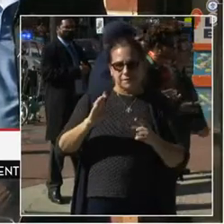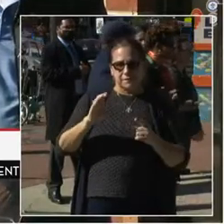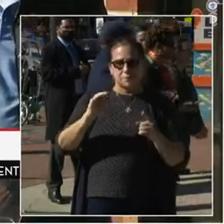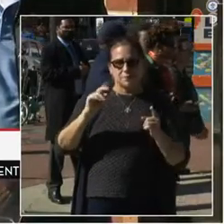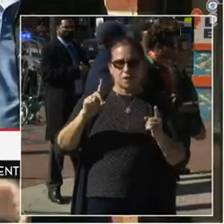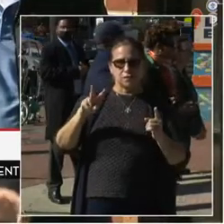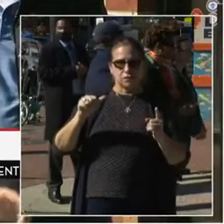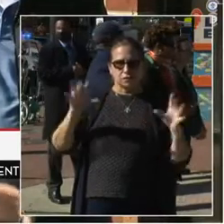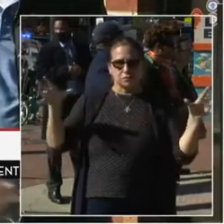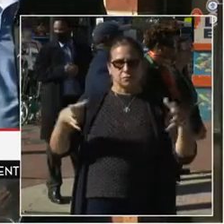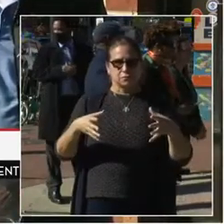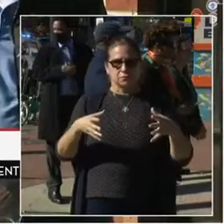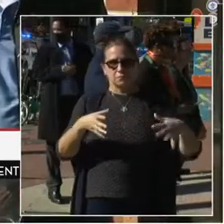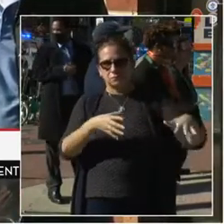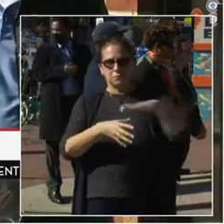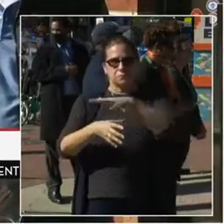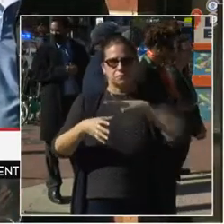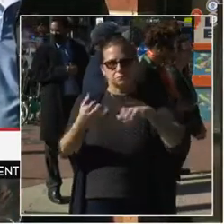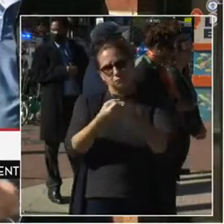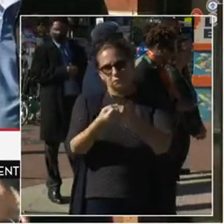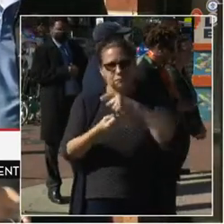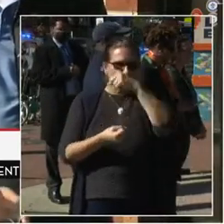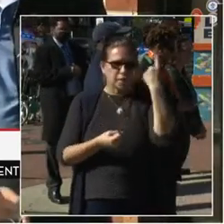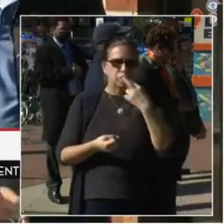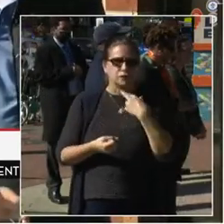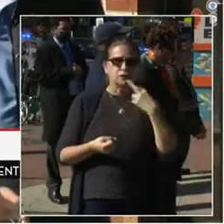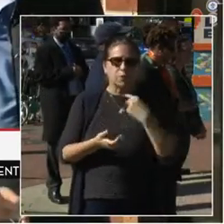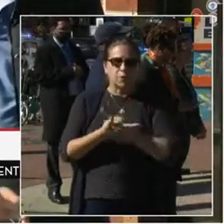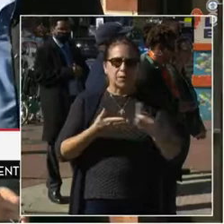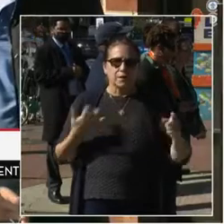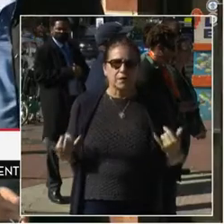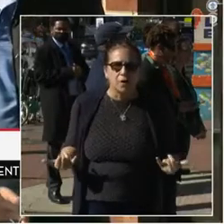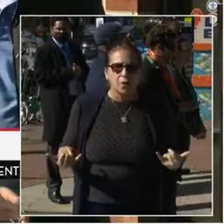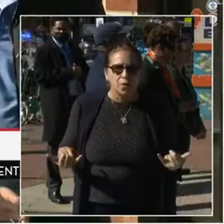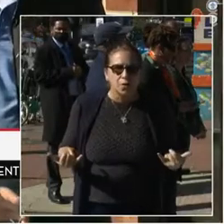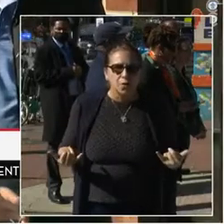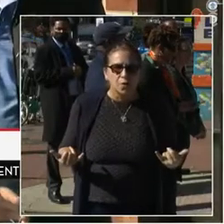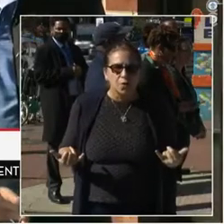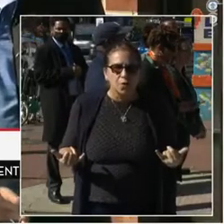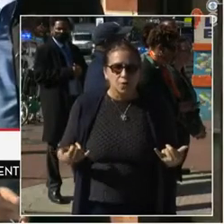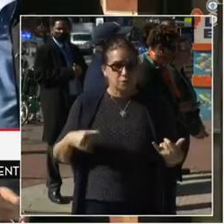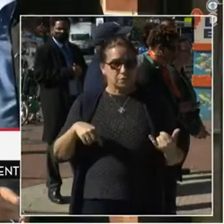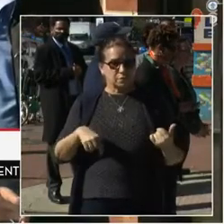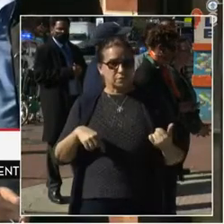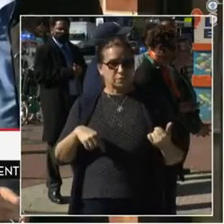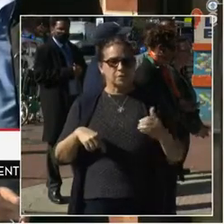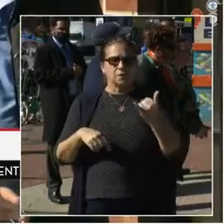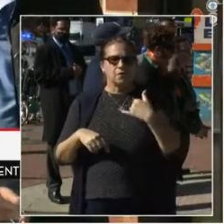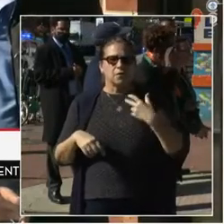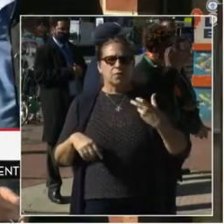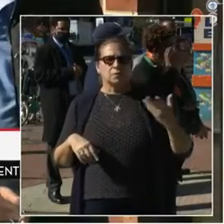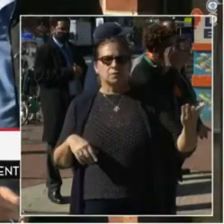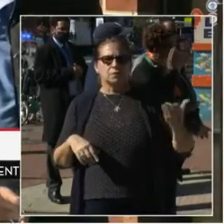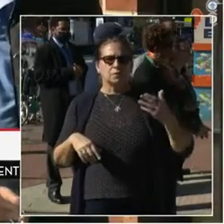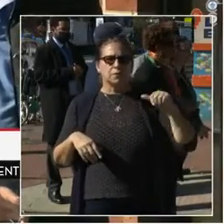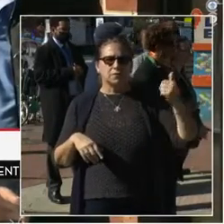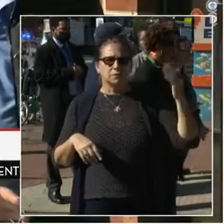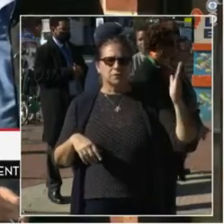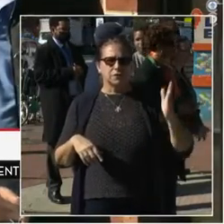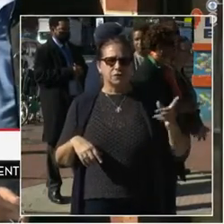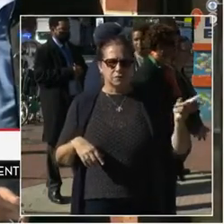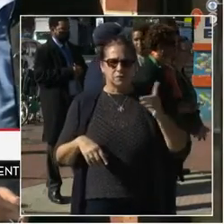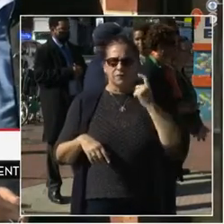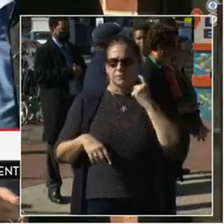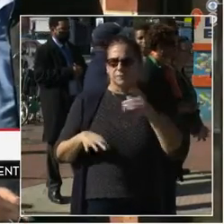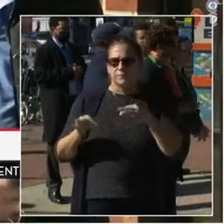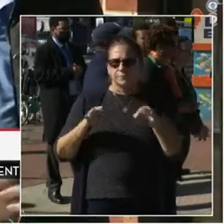And we're going to hear from Chef Tate and Dr. Tucker, too, about how you can support businesses during this week and about all the great excitement that they have about